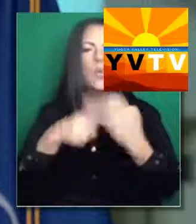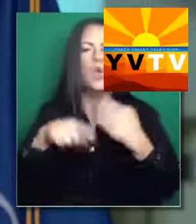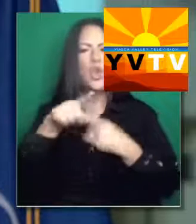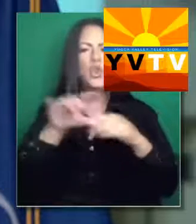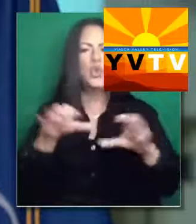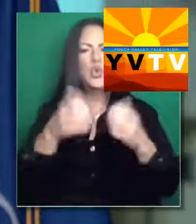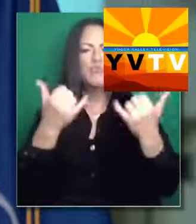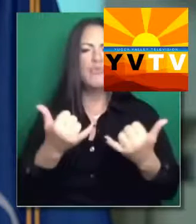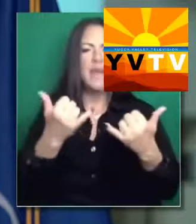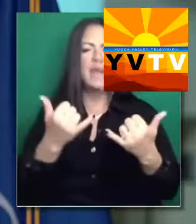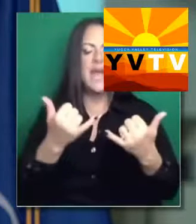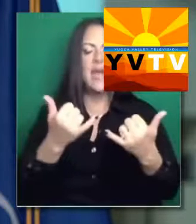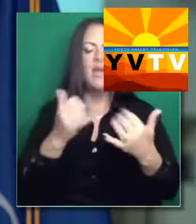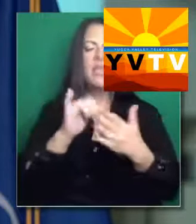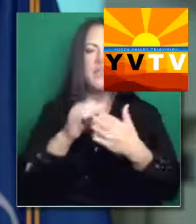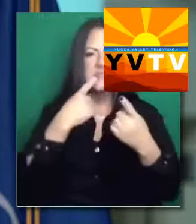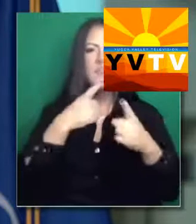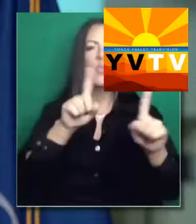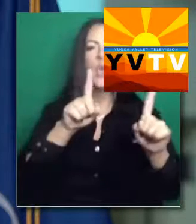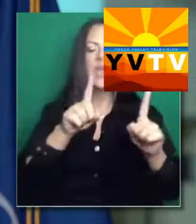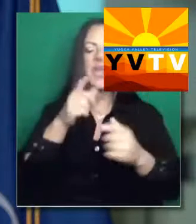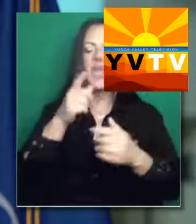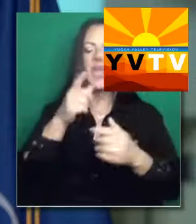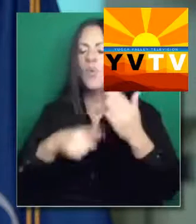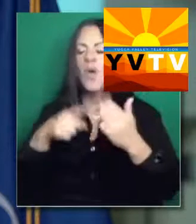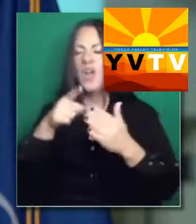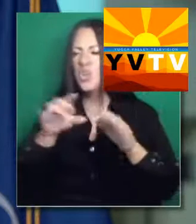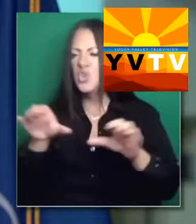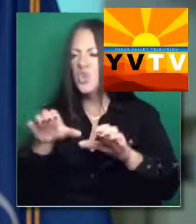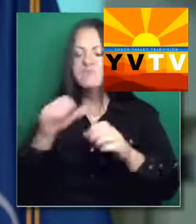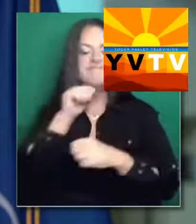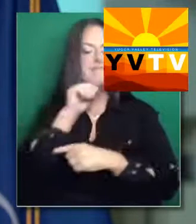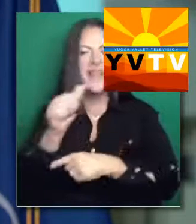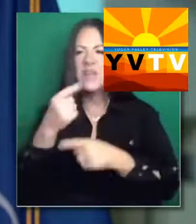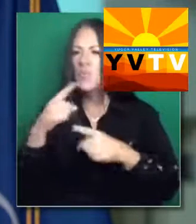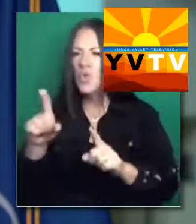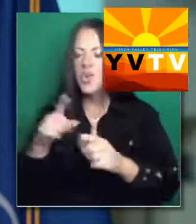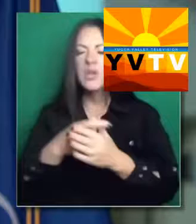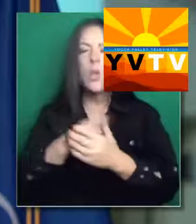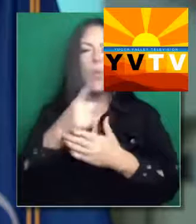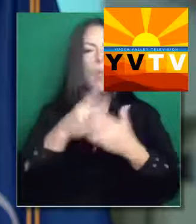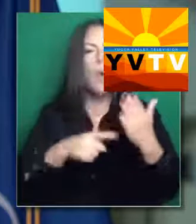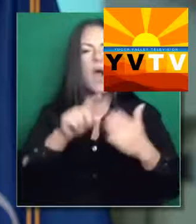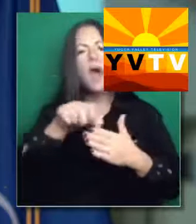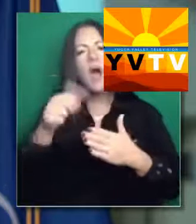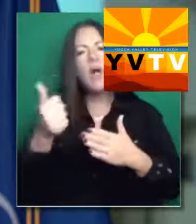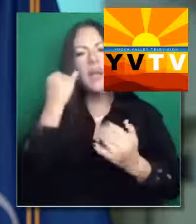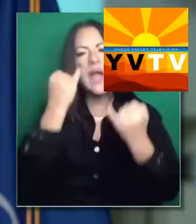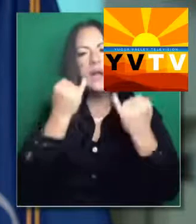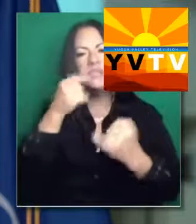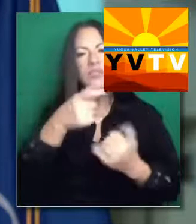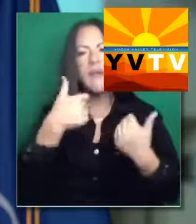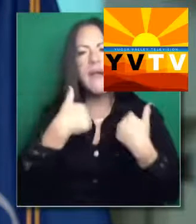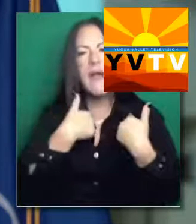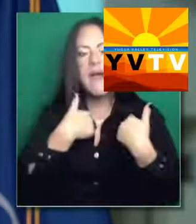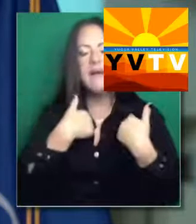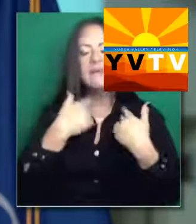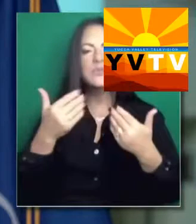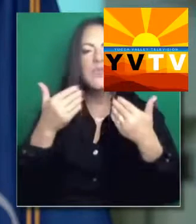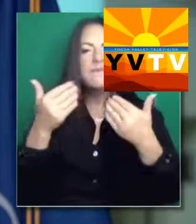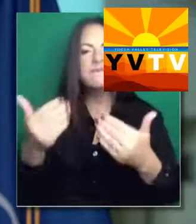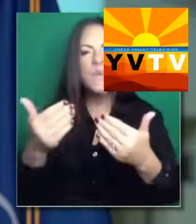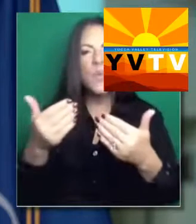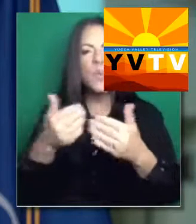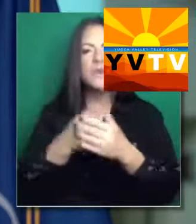might not be working? And what additional tools in your toolbox might you have going forward? While you were talking, the